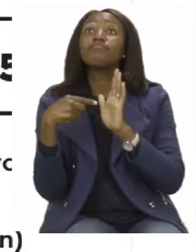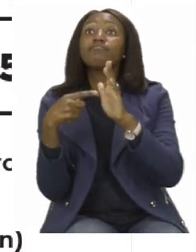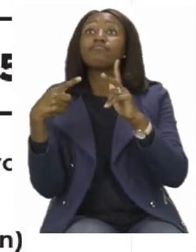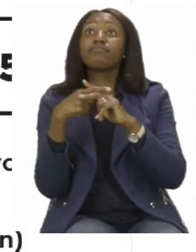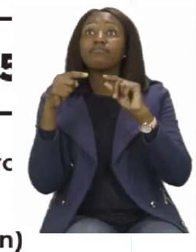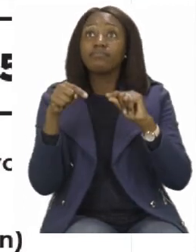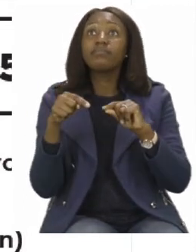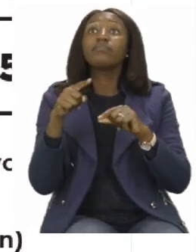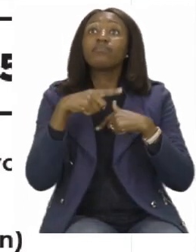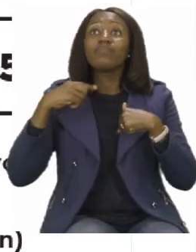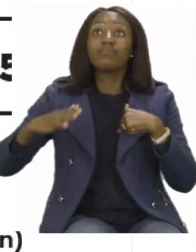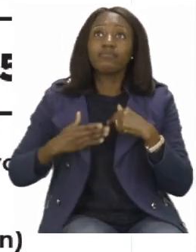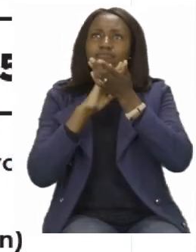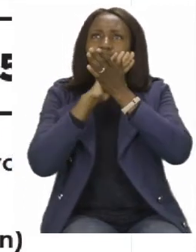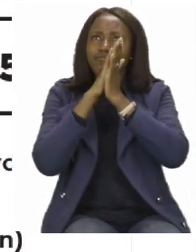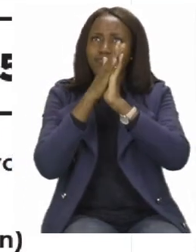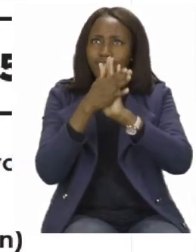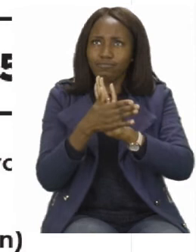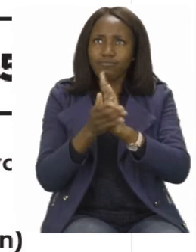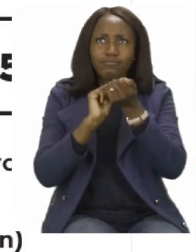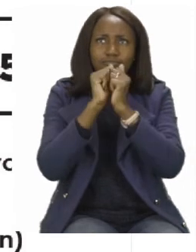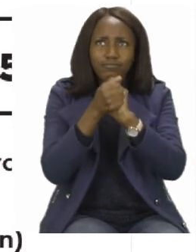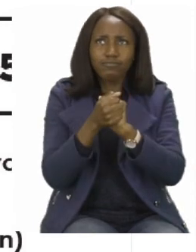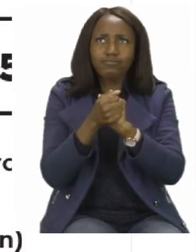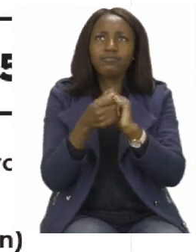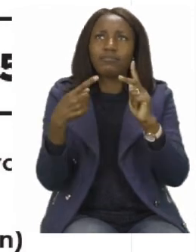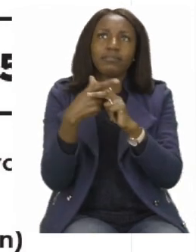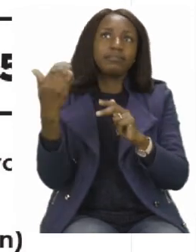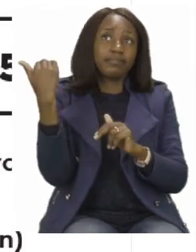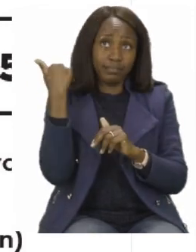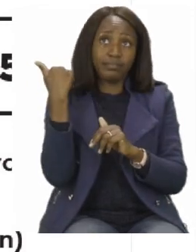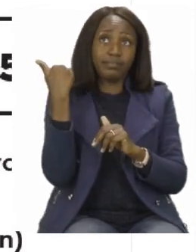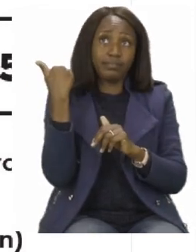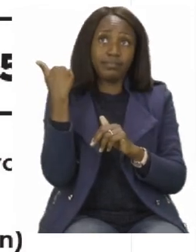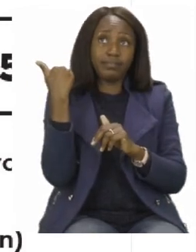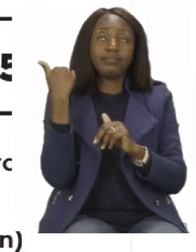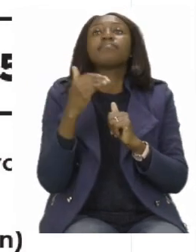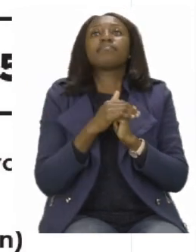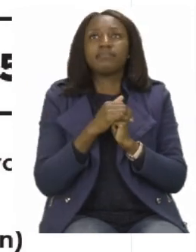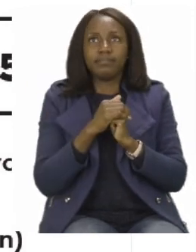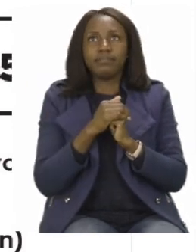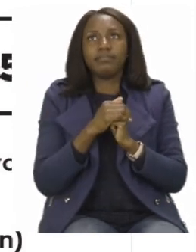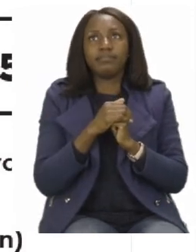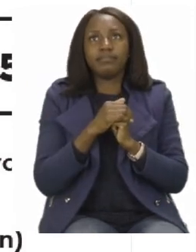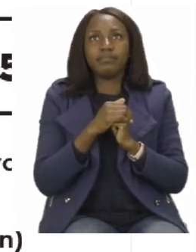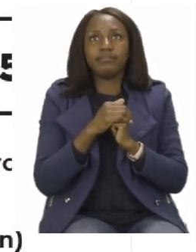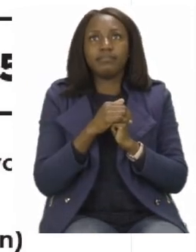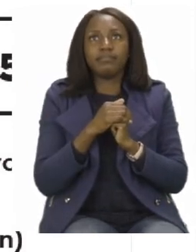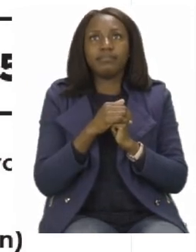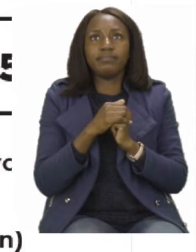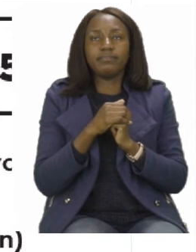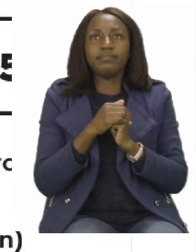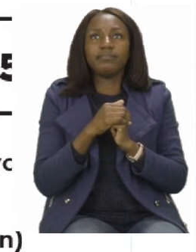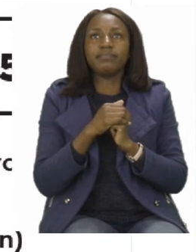letters in brackets. Can you see those words? Excellent. Now, while